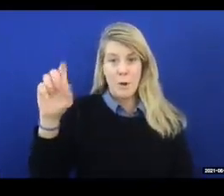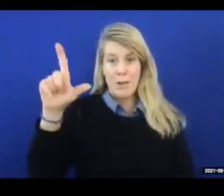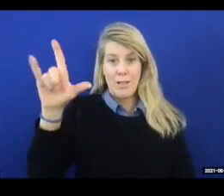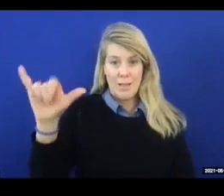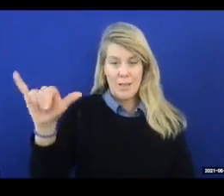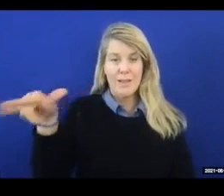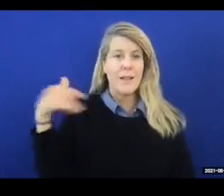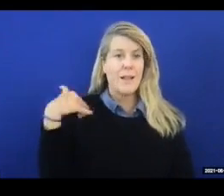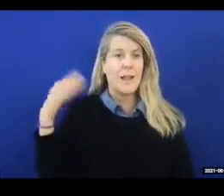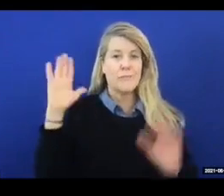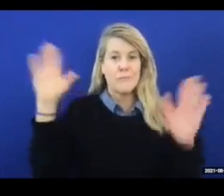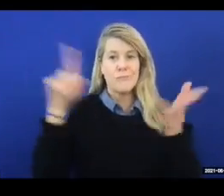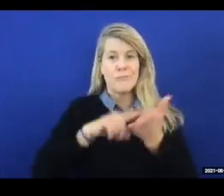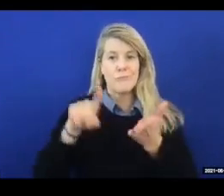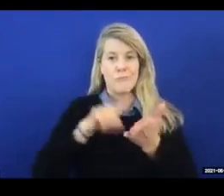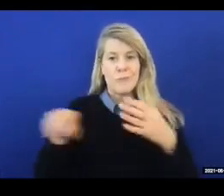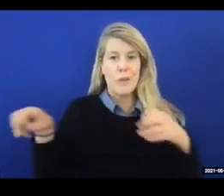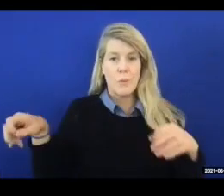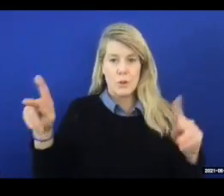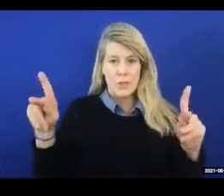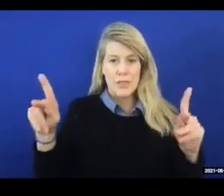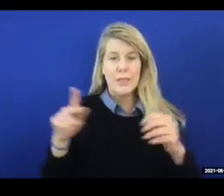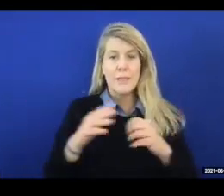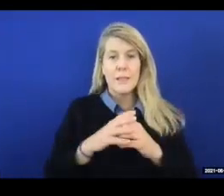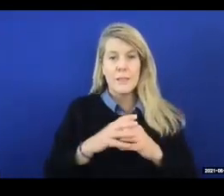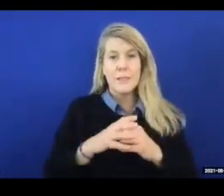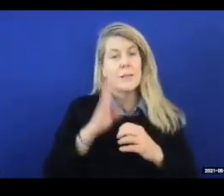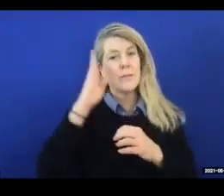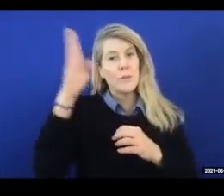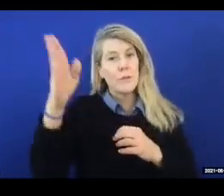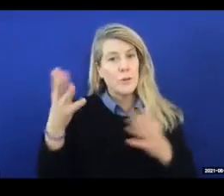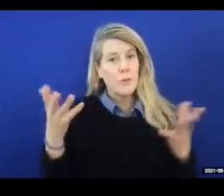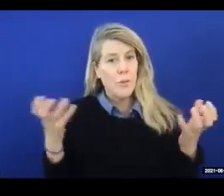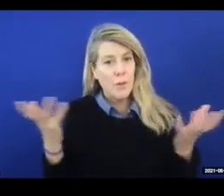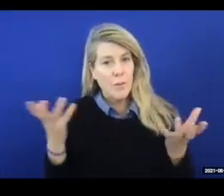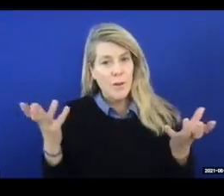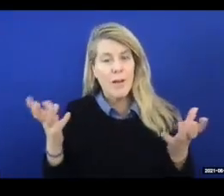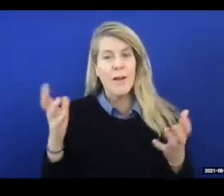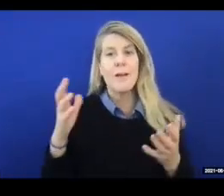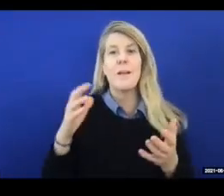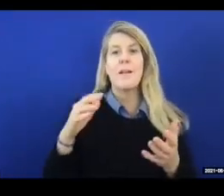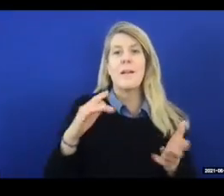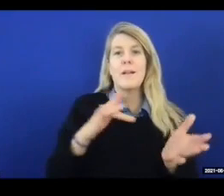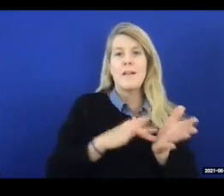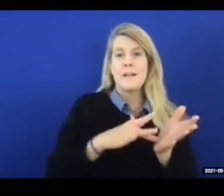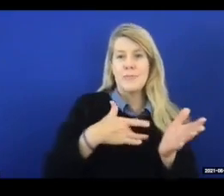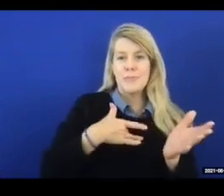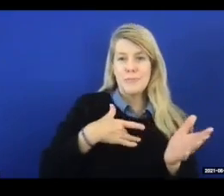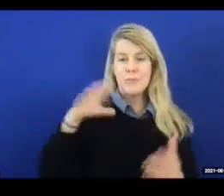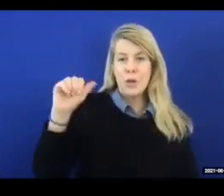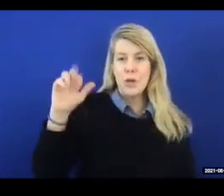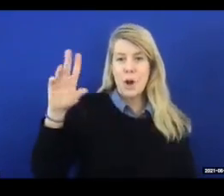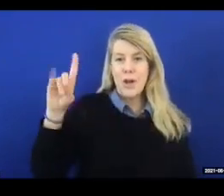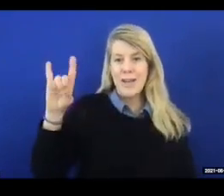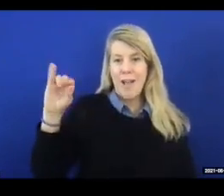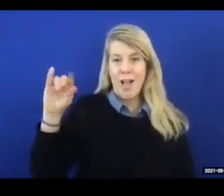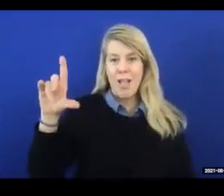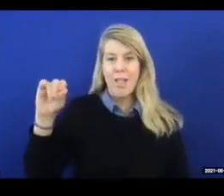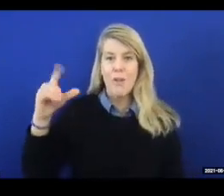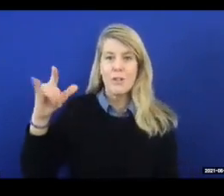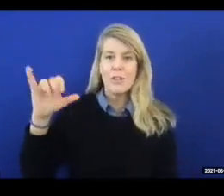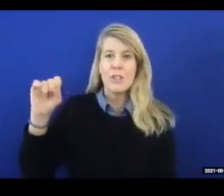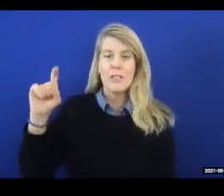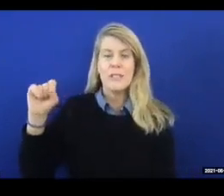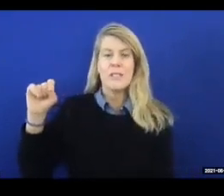have really amazing research opportunities. In the future, I hope to work in cardiology. I've been interested in becoming a